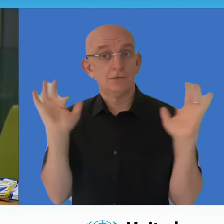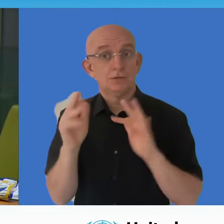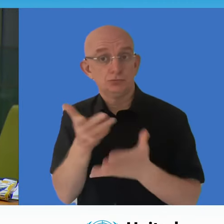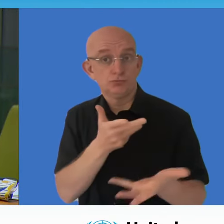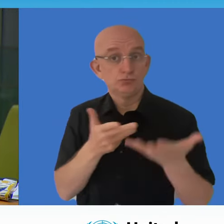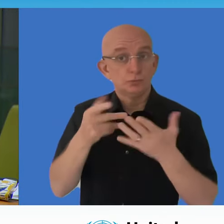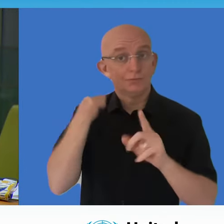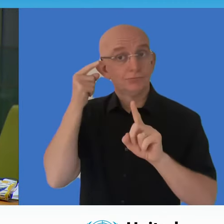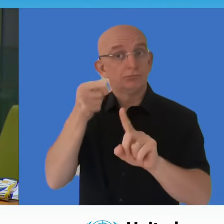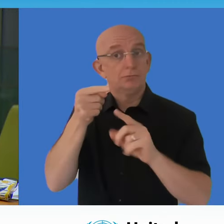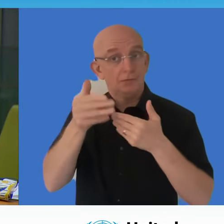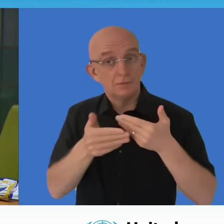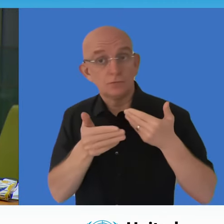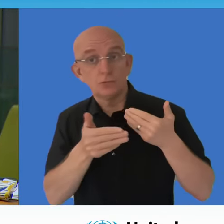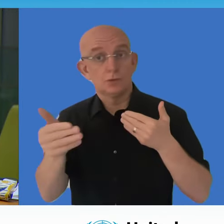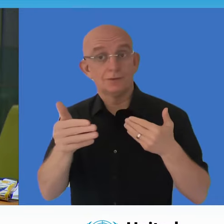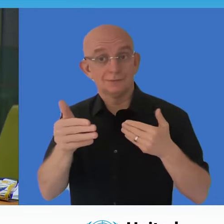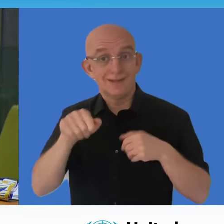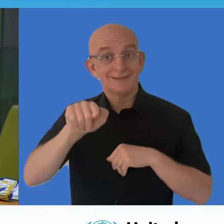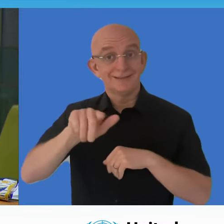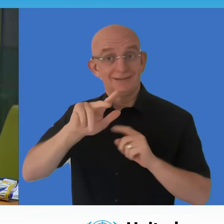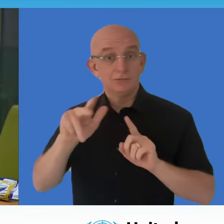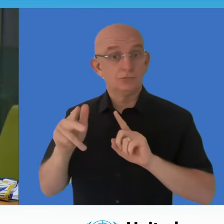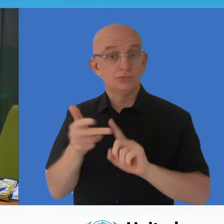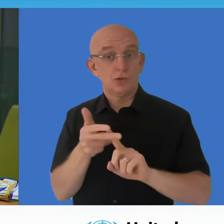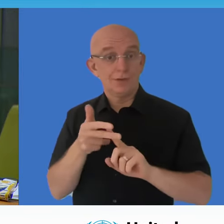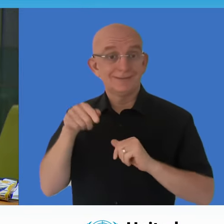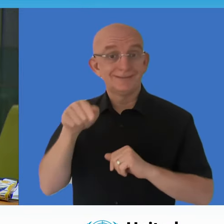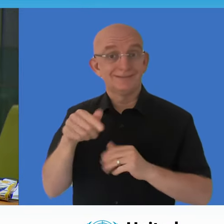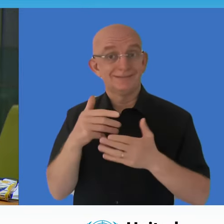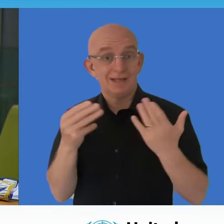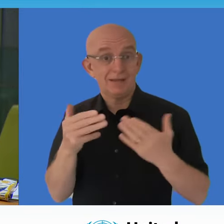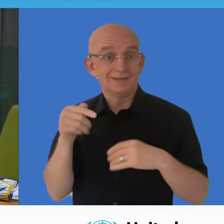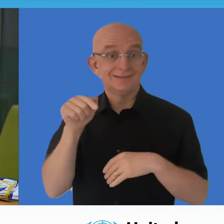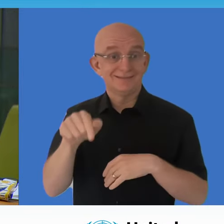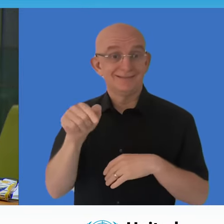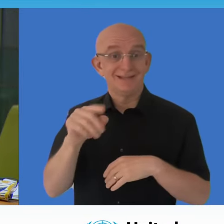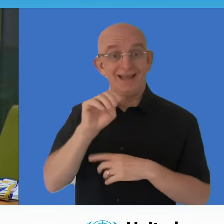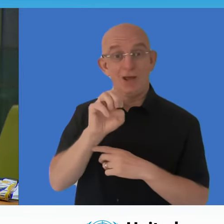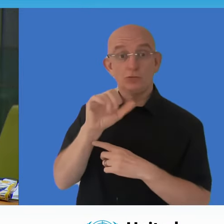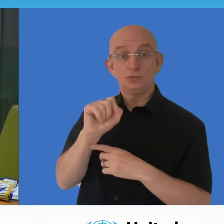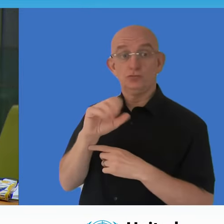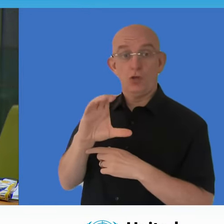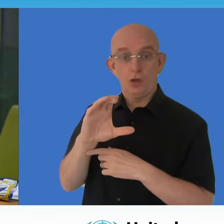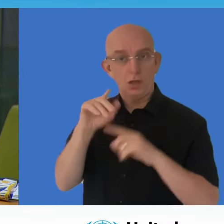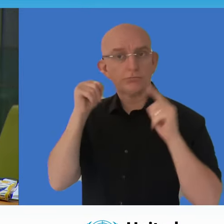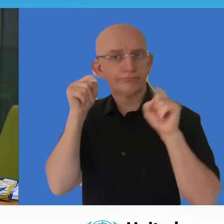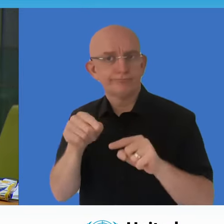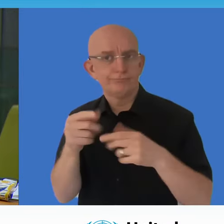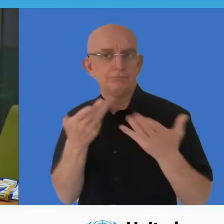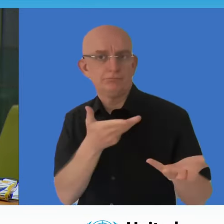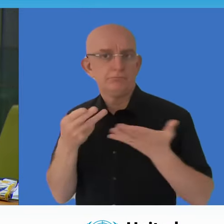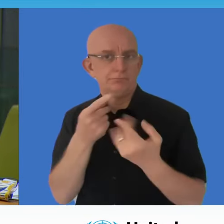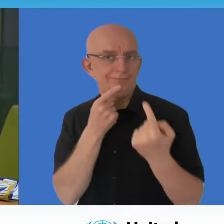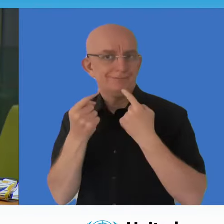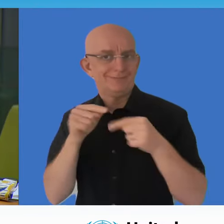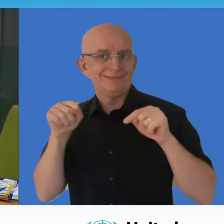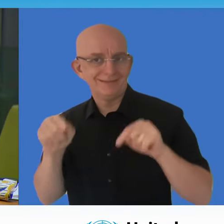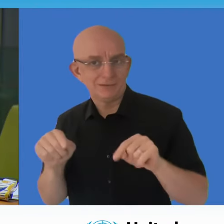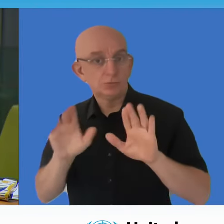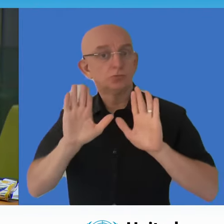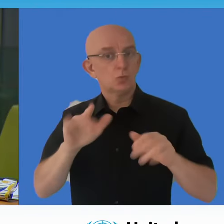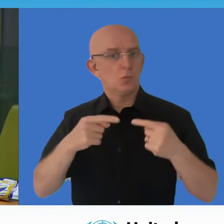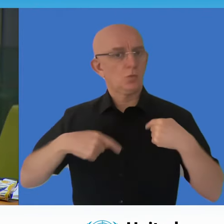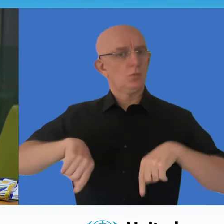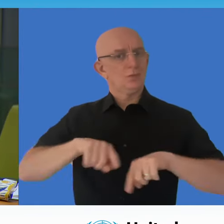the discussions and on the perspectives of young voices around the summit. So our commitment from the office is to bring this and to connect the